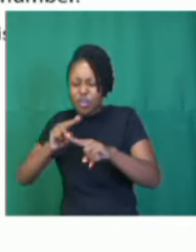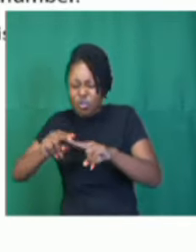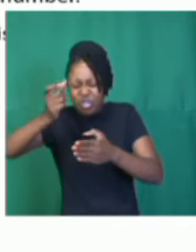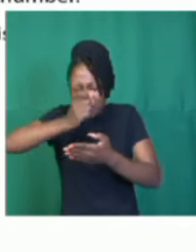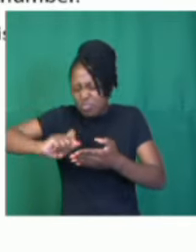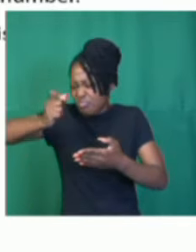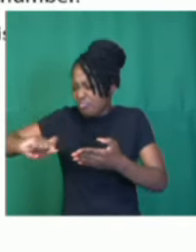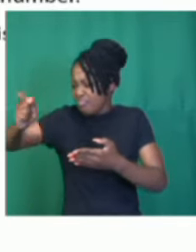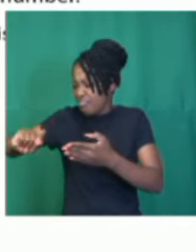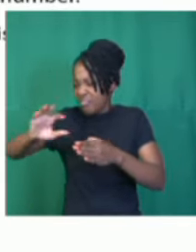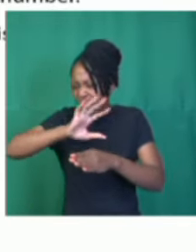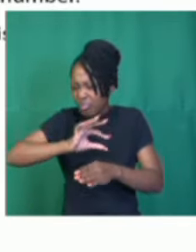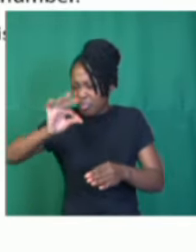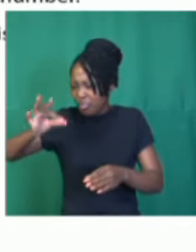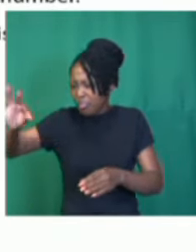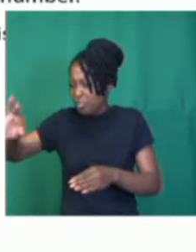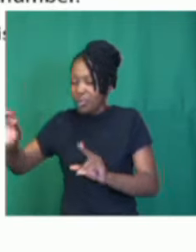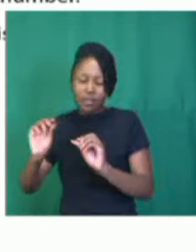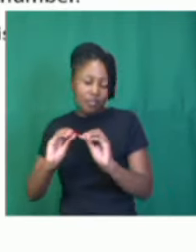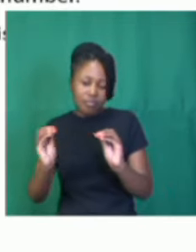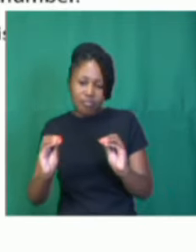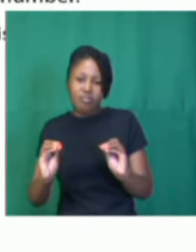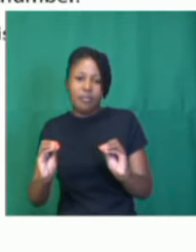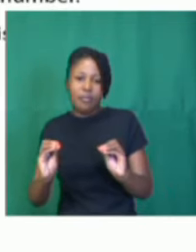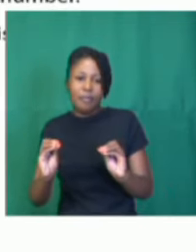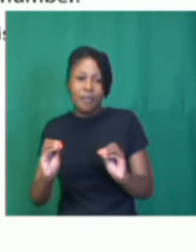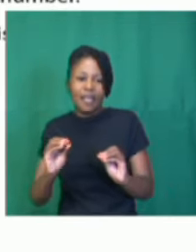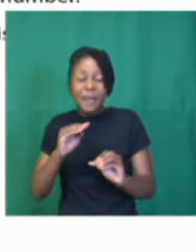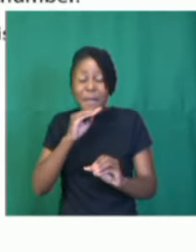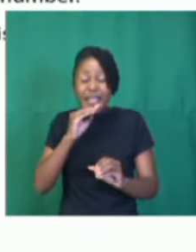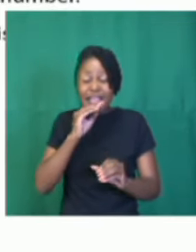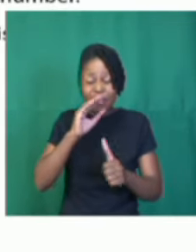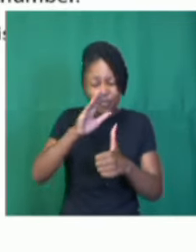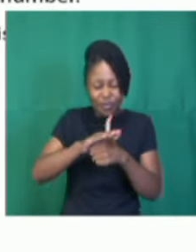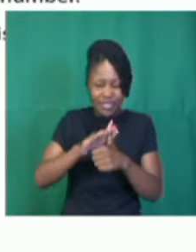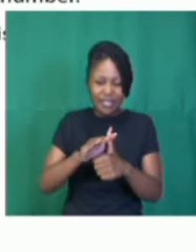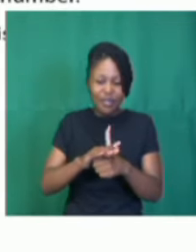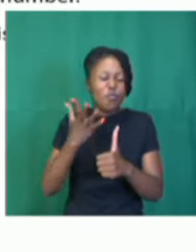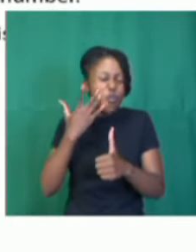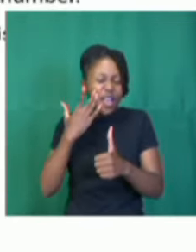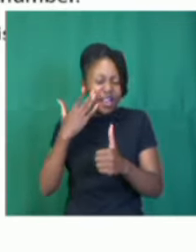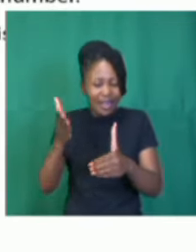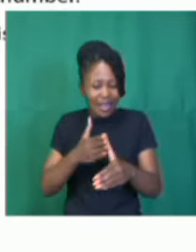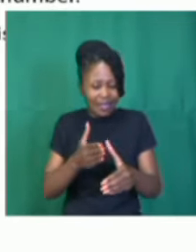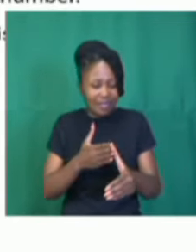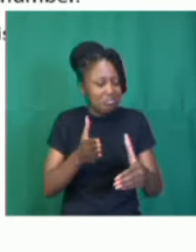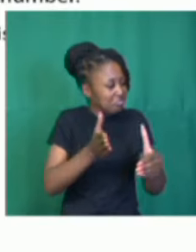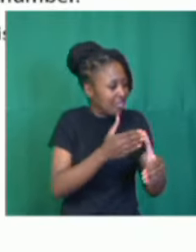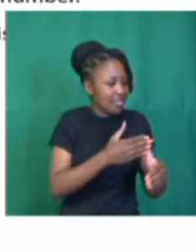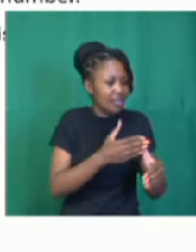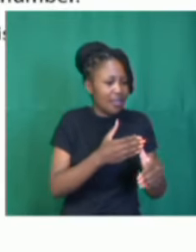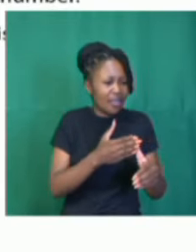it in a whole sentence. So please note, be brief. Do not repeat the